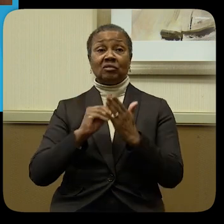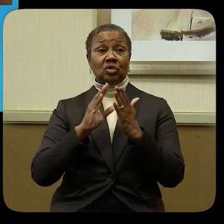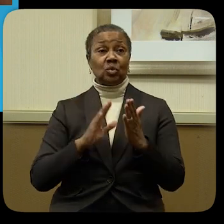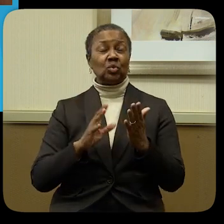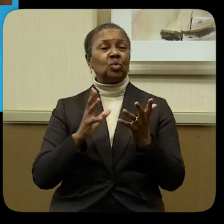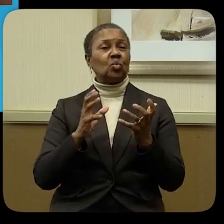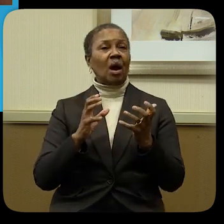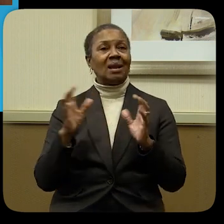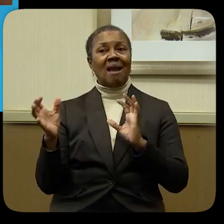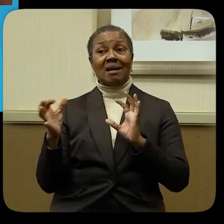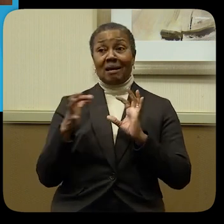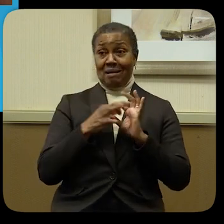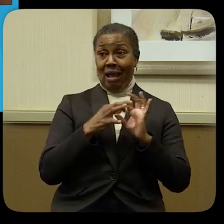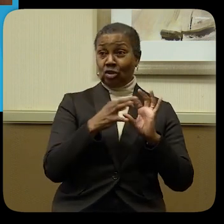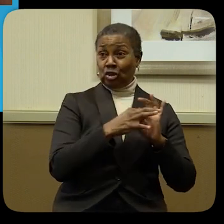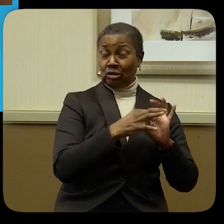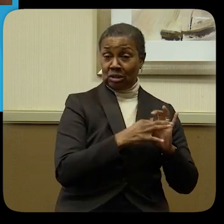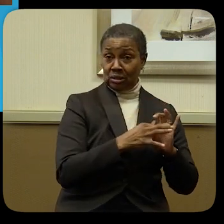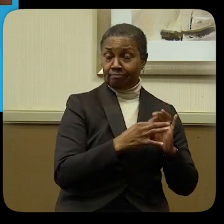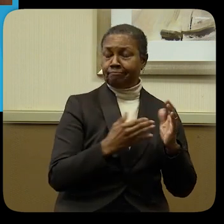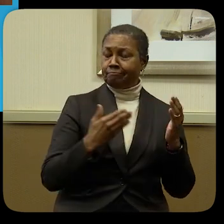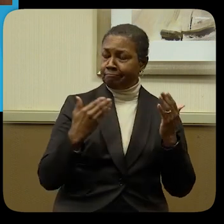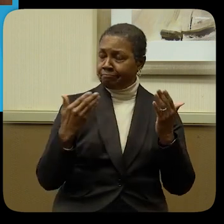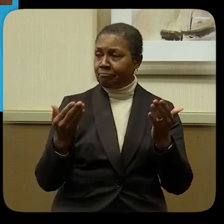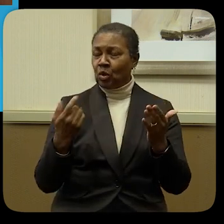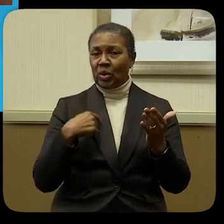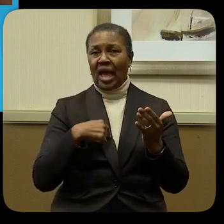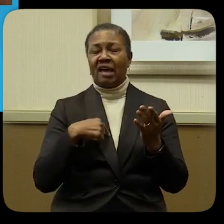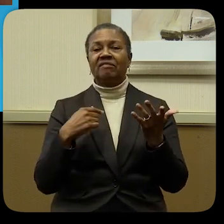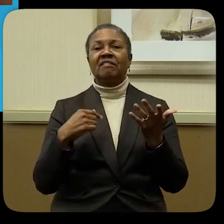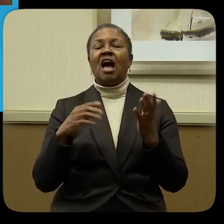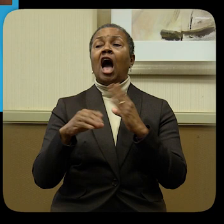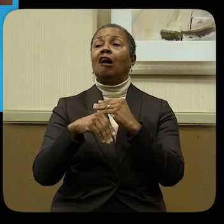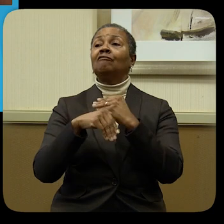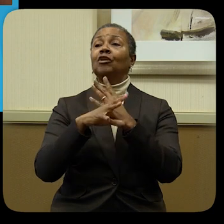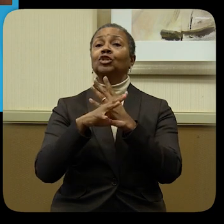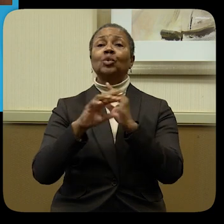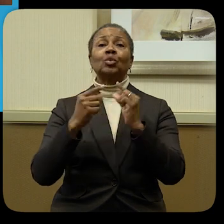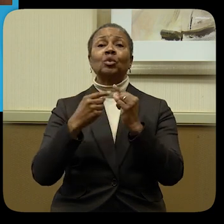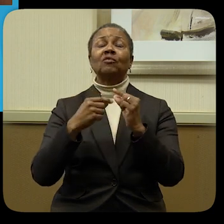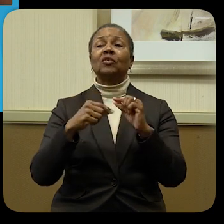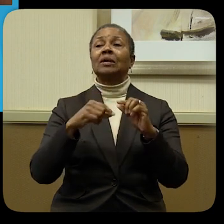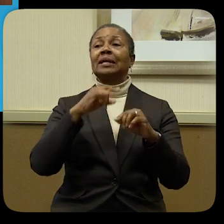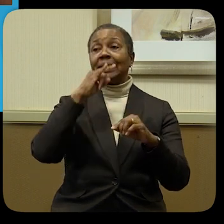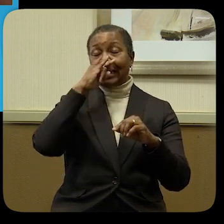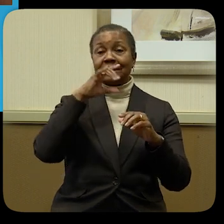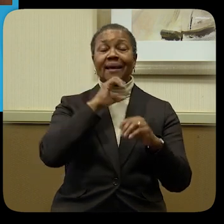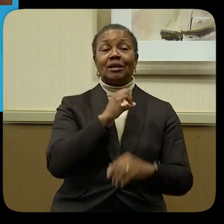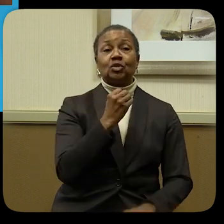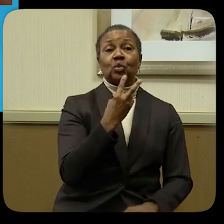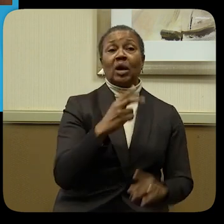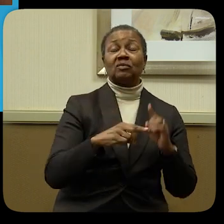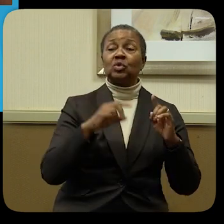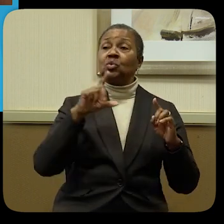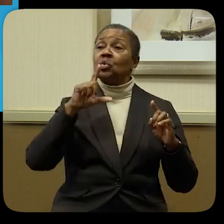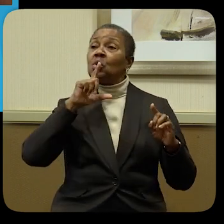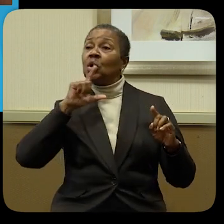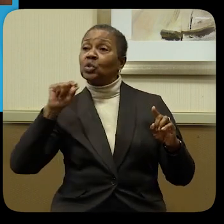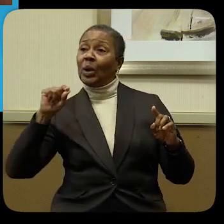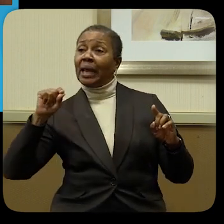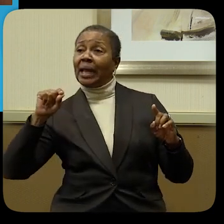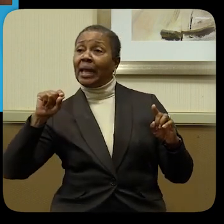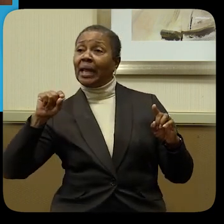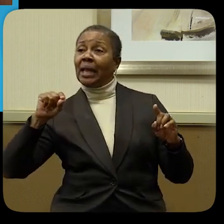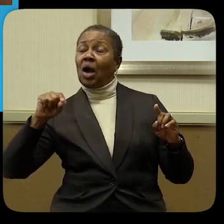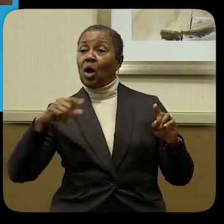are looking for connections, feel free. We have a virtual group for 12 to 20-year-olds on Tuesday nights, and then